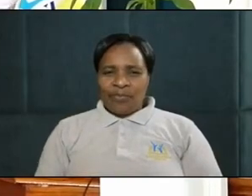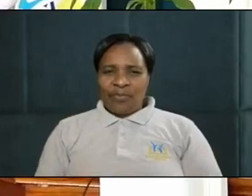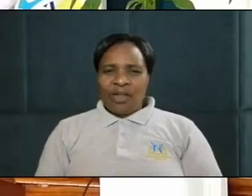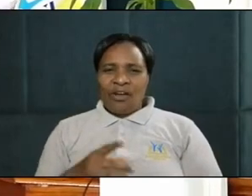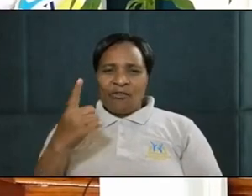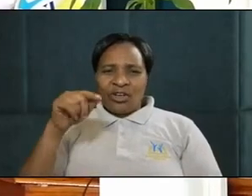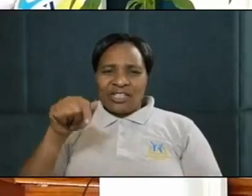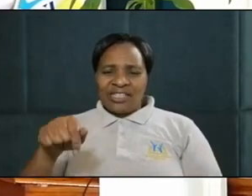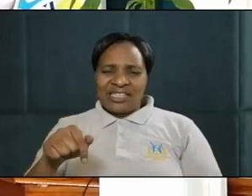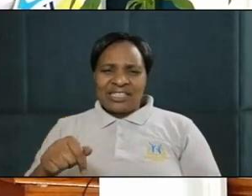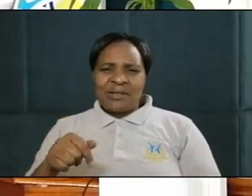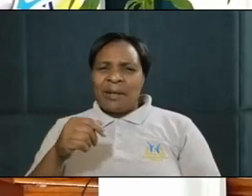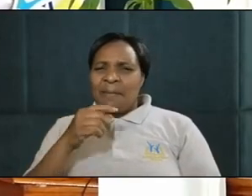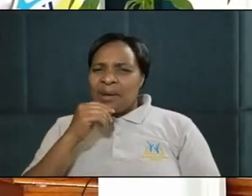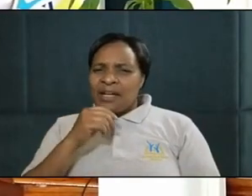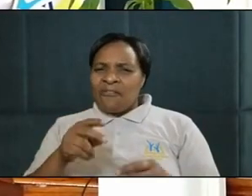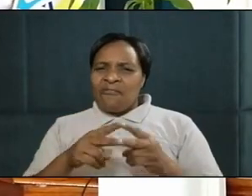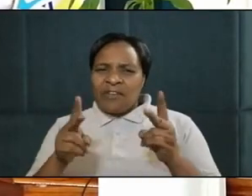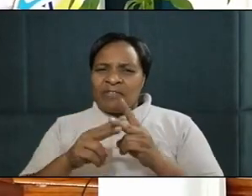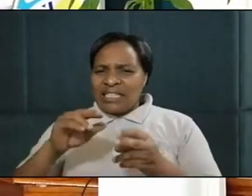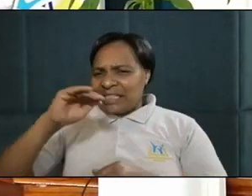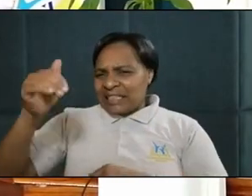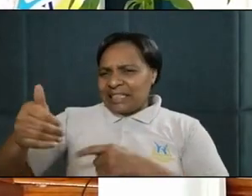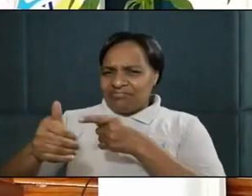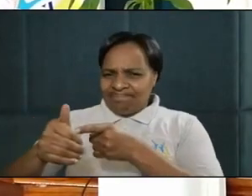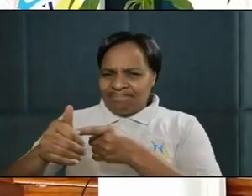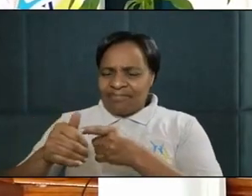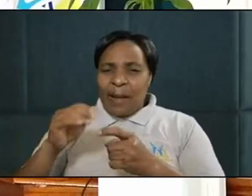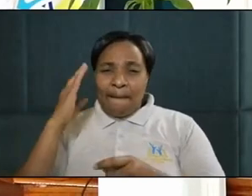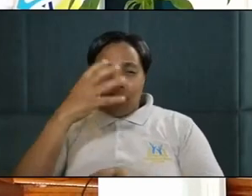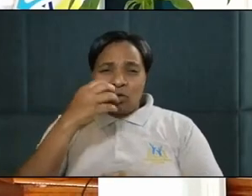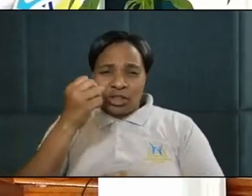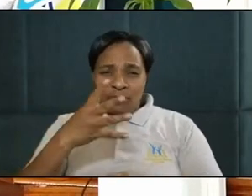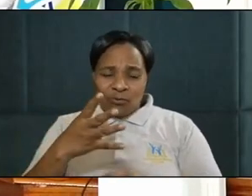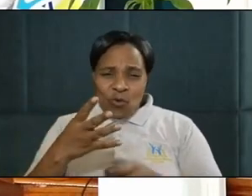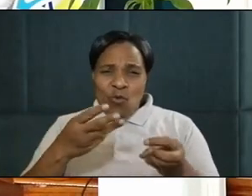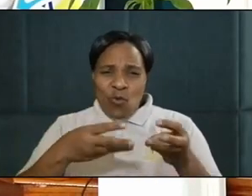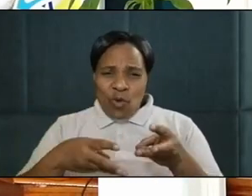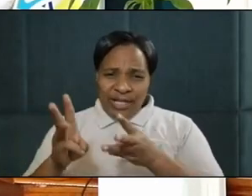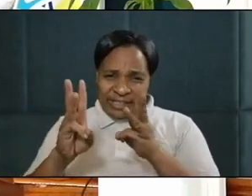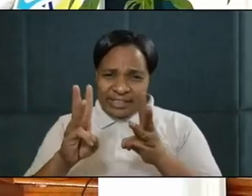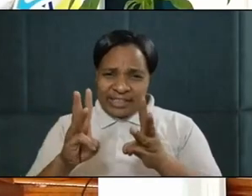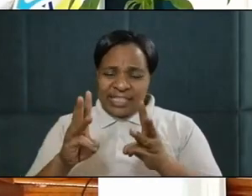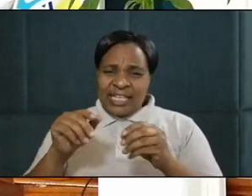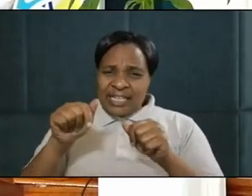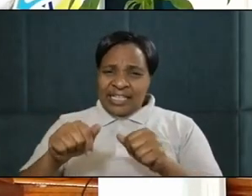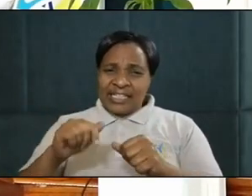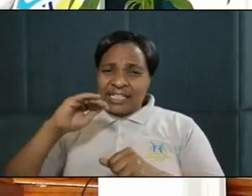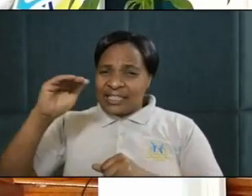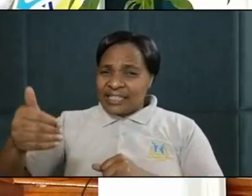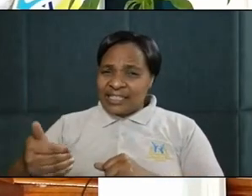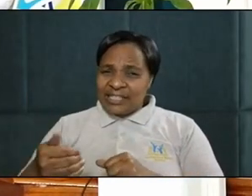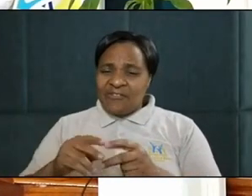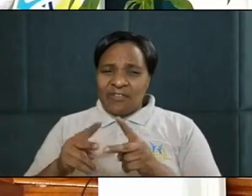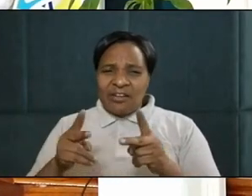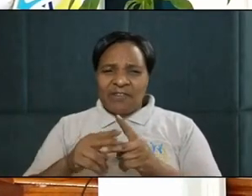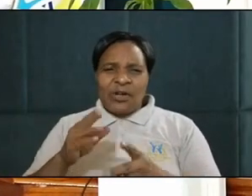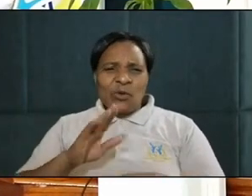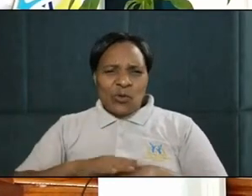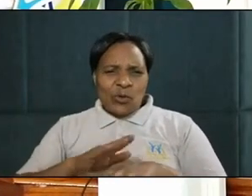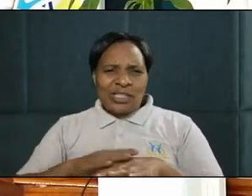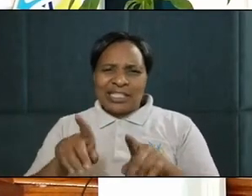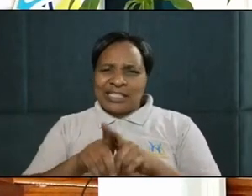Patara was a very important city. It had a beautiful harbor. It was a very busy city, just